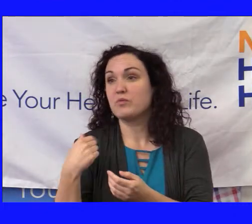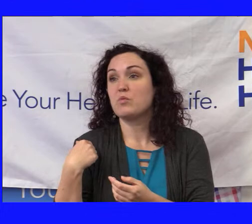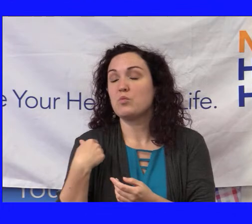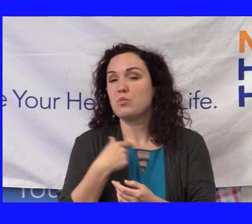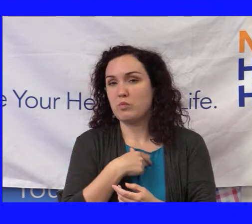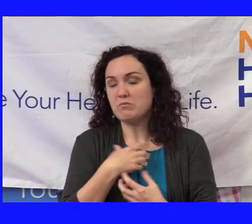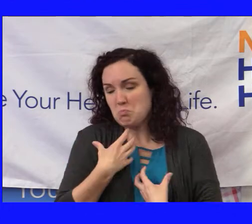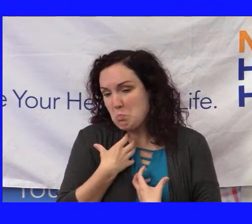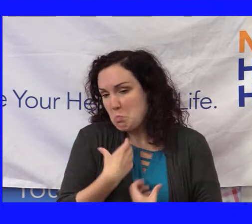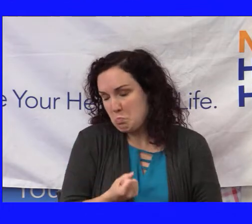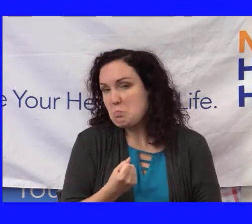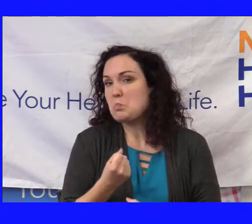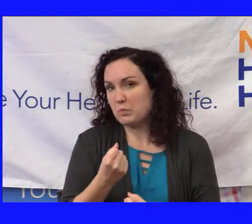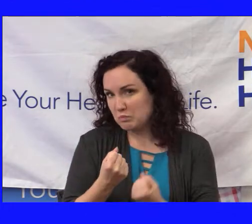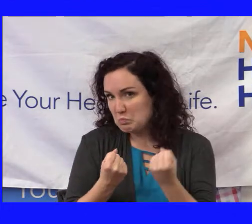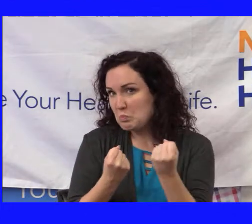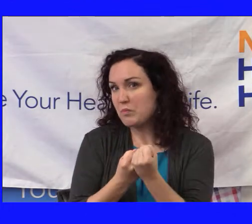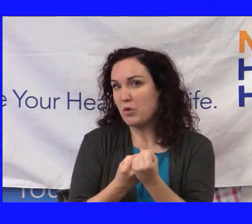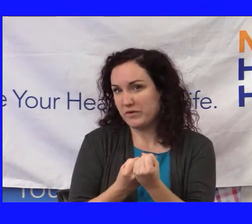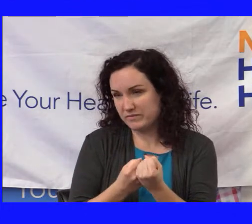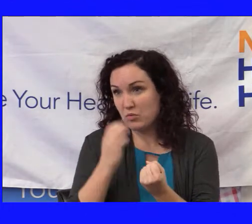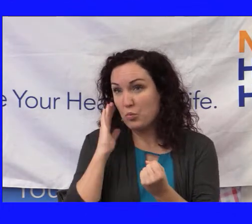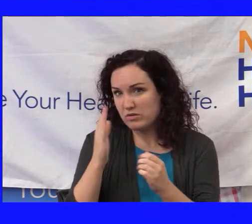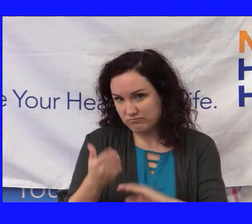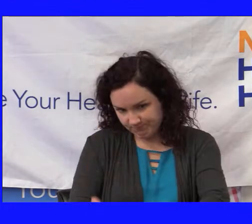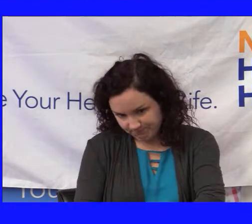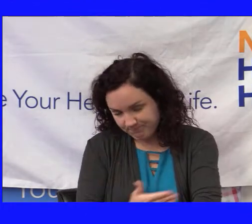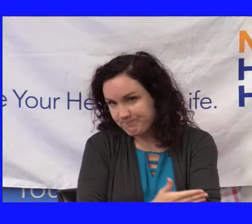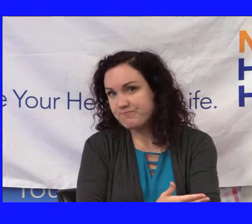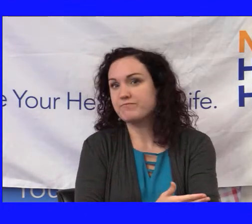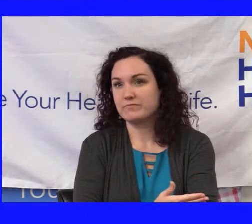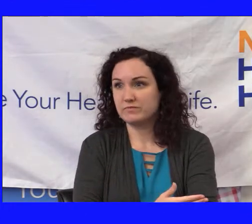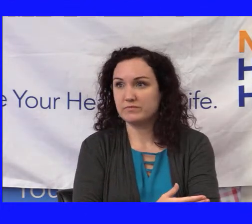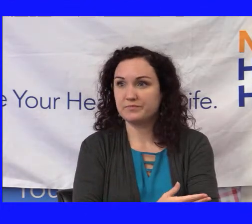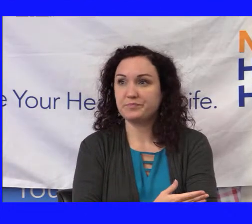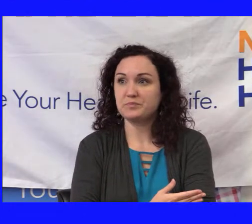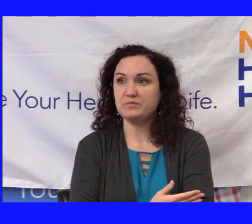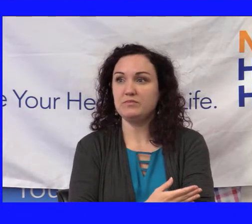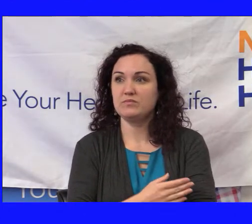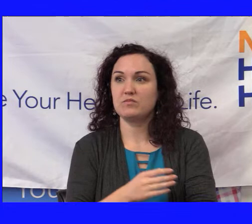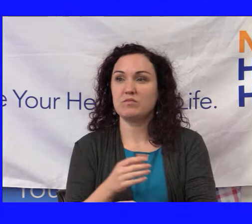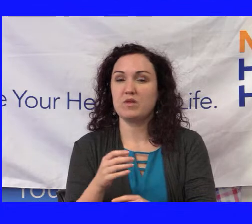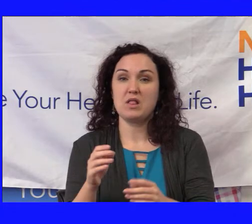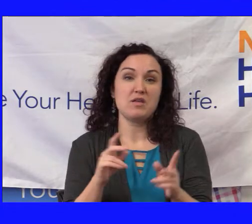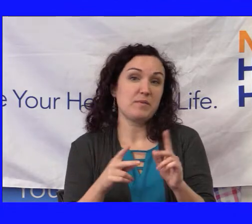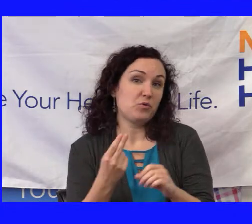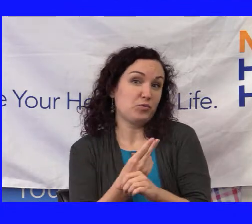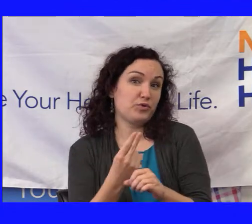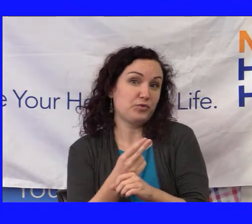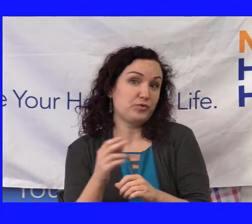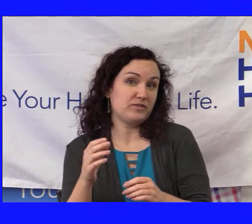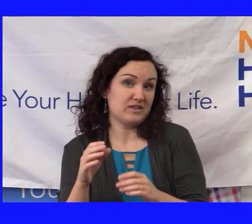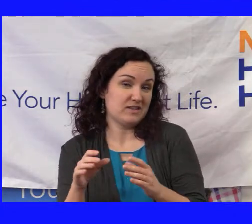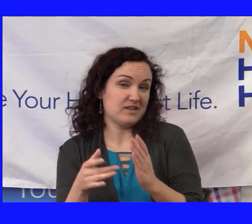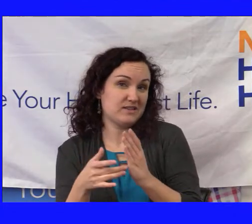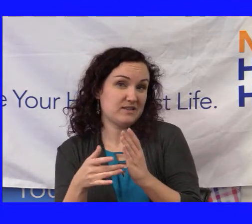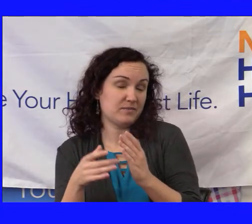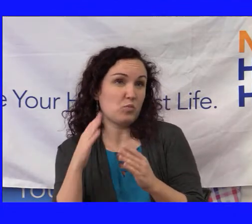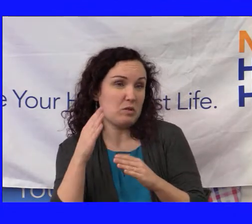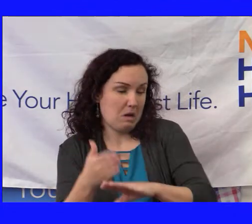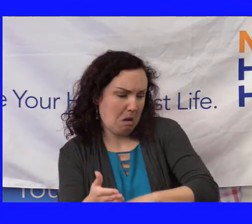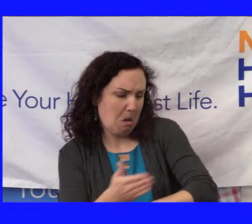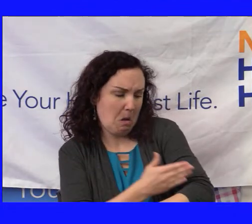service support will improve, as well as the user satisfaction will improve over the next 3 to 5 years.